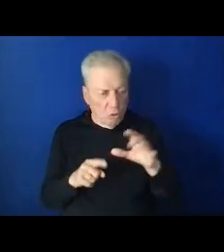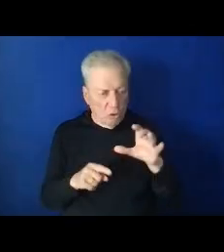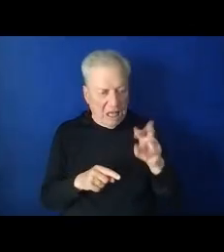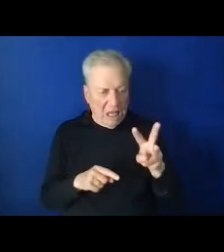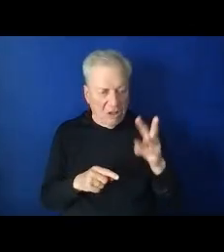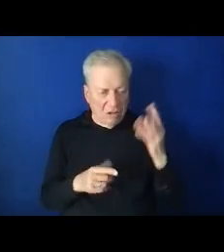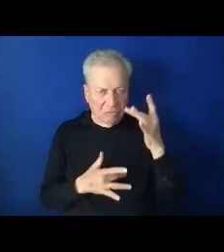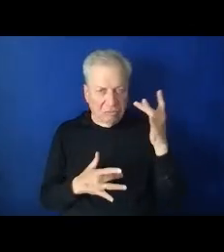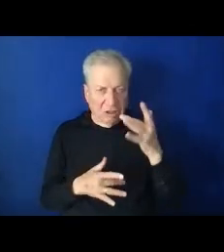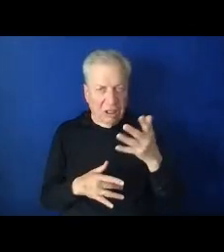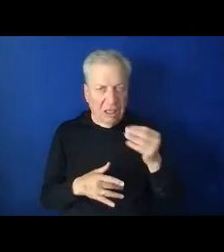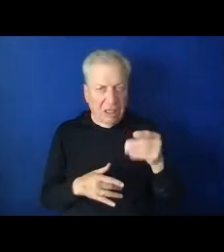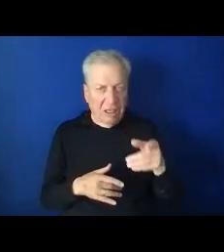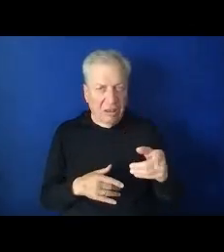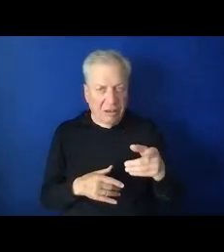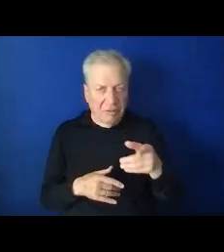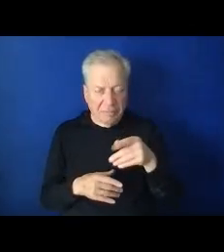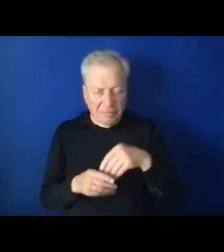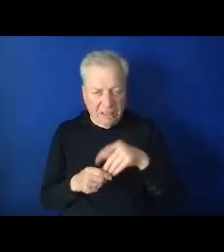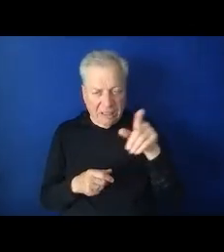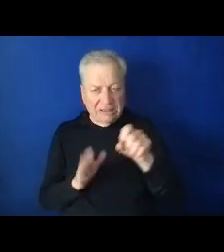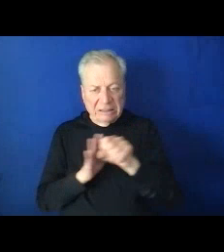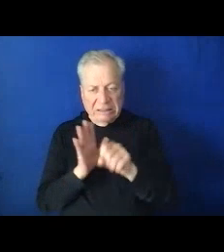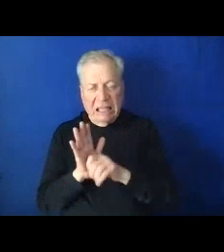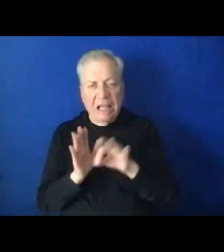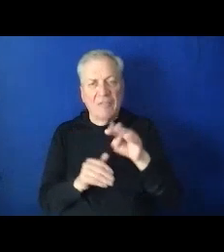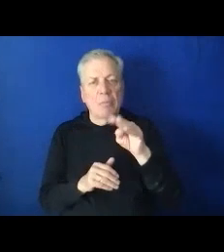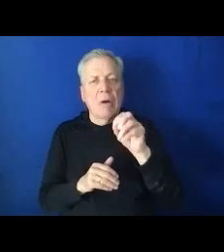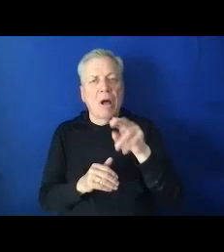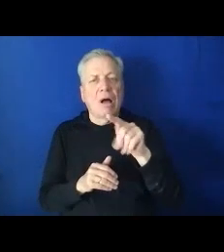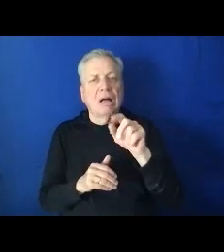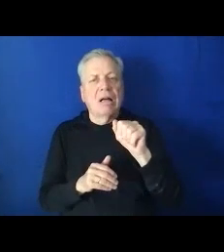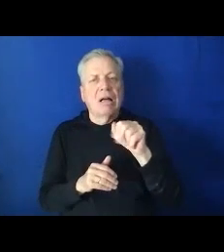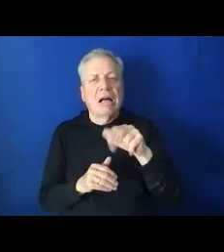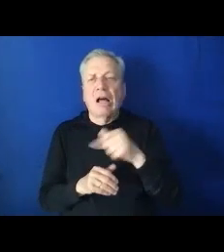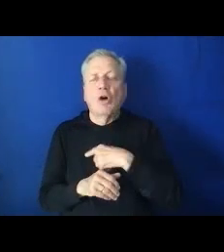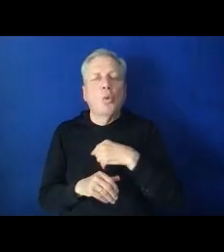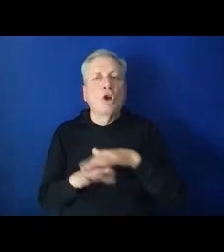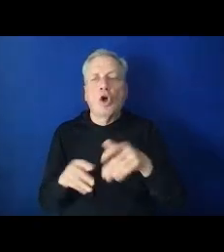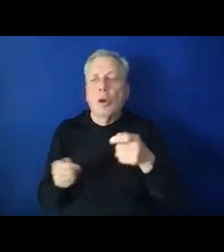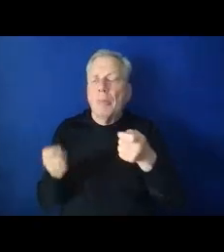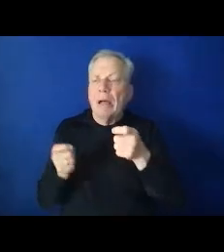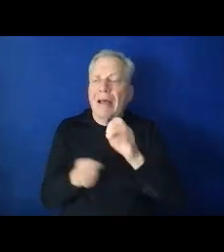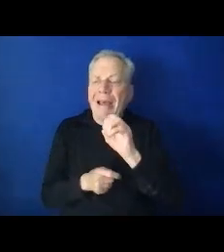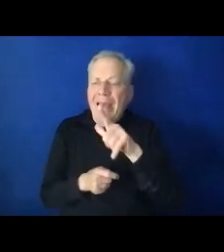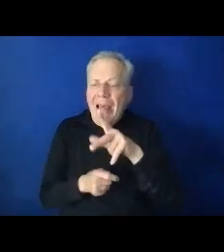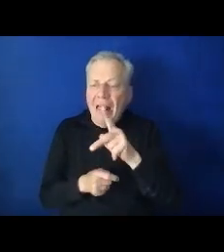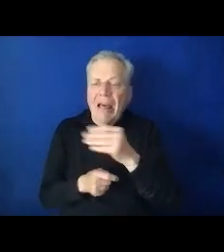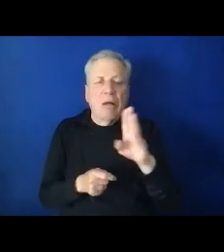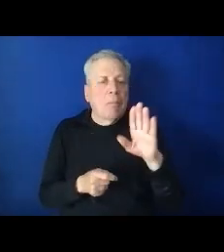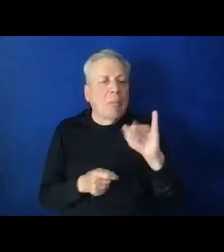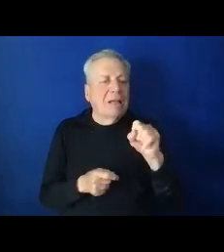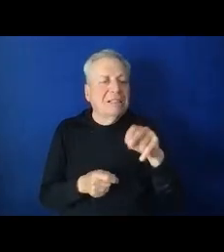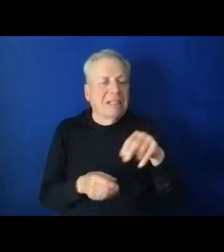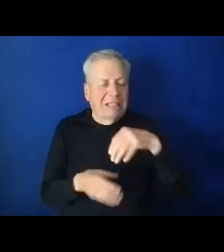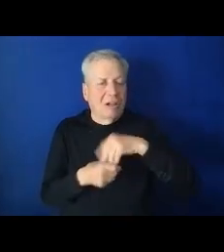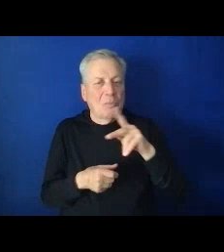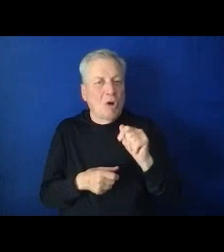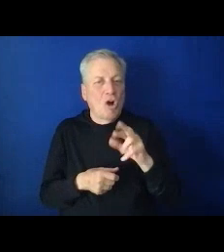same way that bison are in the state of Montana. We don't manage elk and bison, sort of heavily manage them inside the park, right? We're